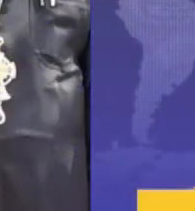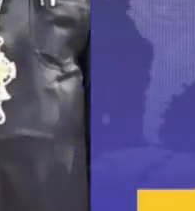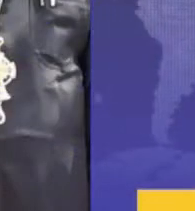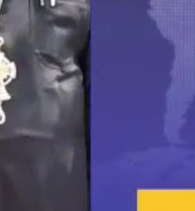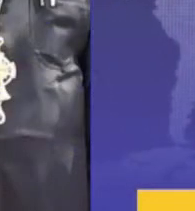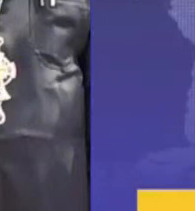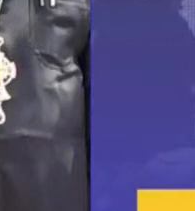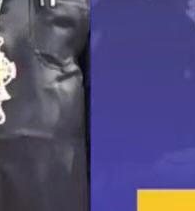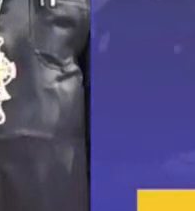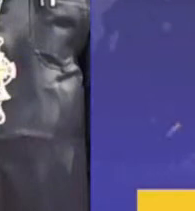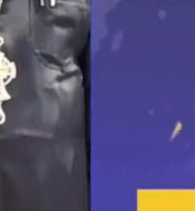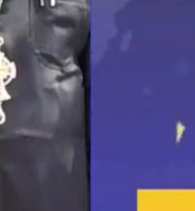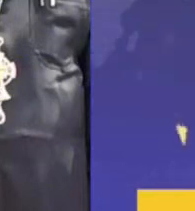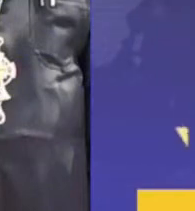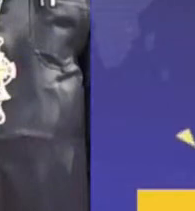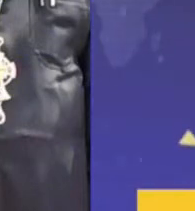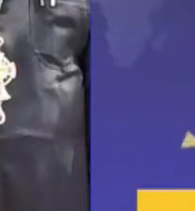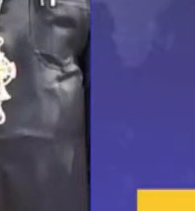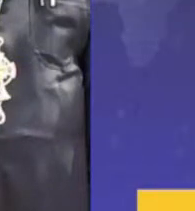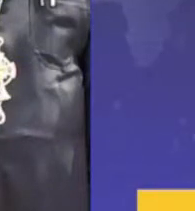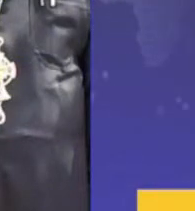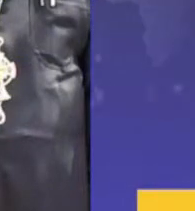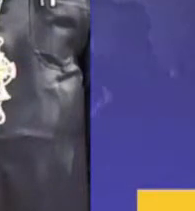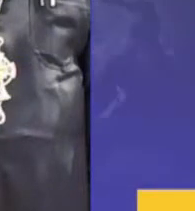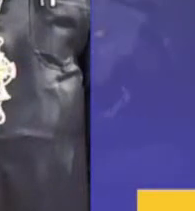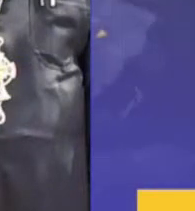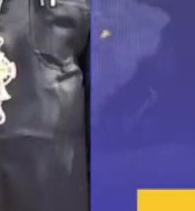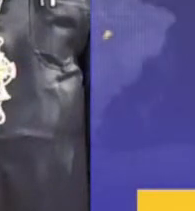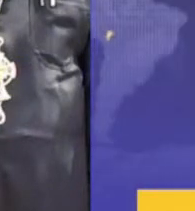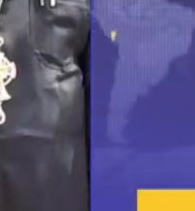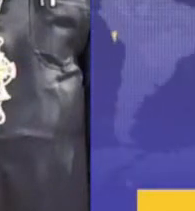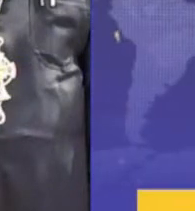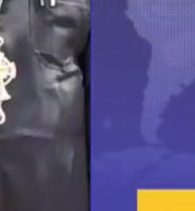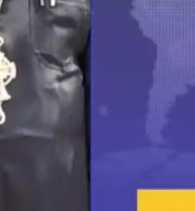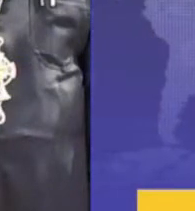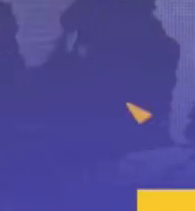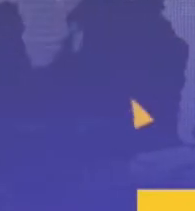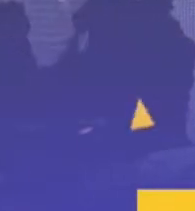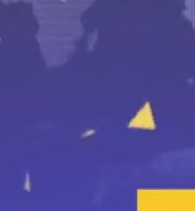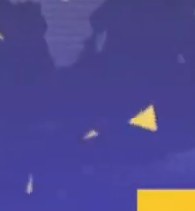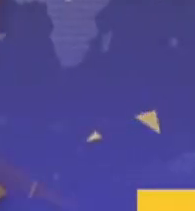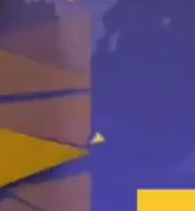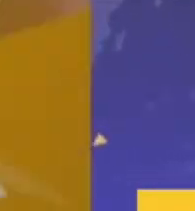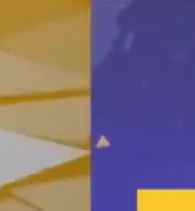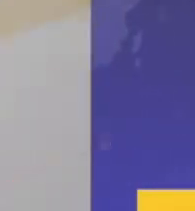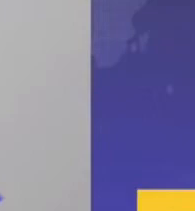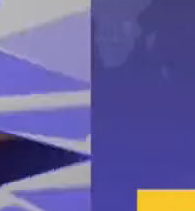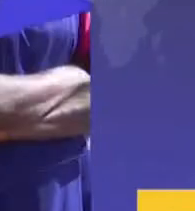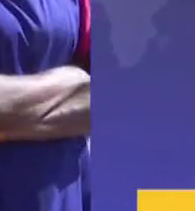President Museveni commends the UJCC for uniting followers.